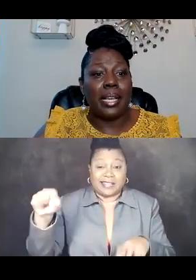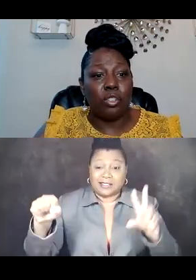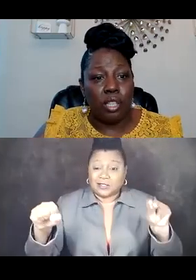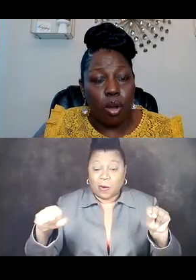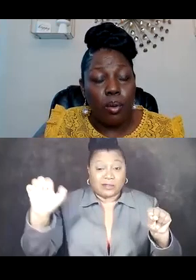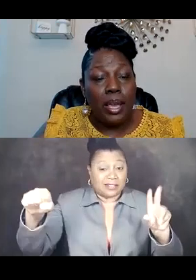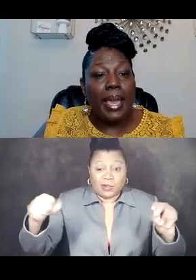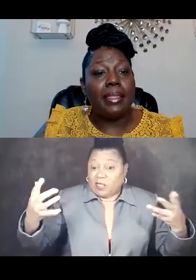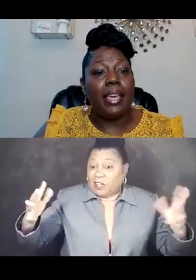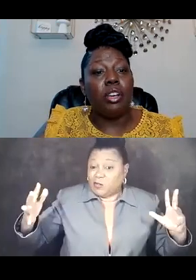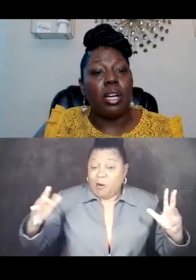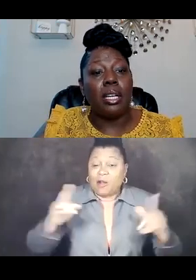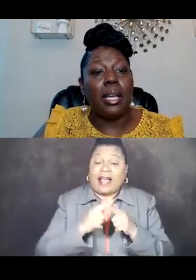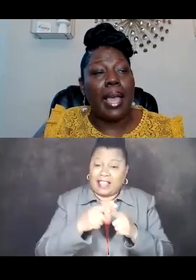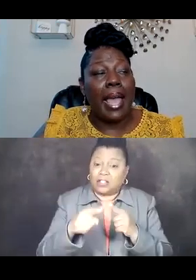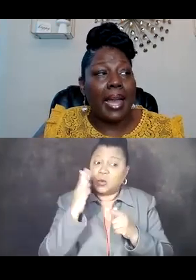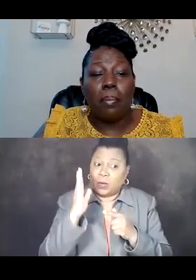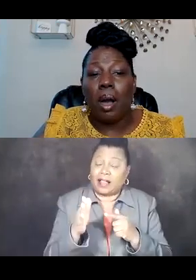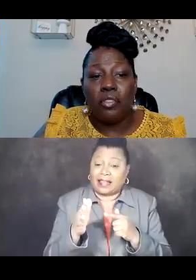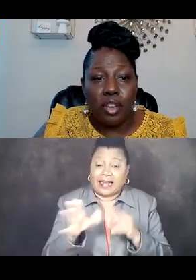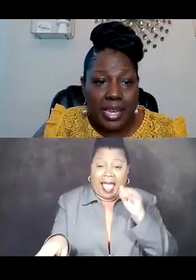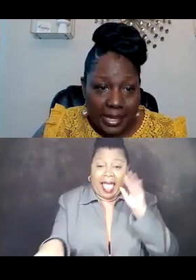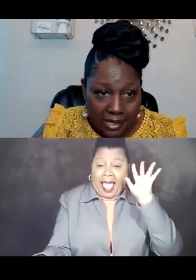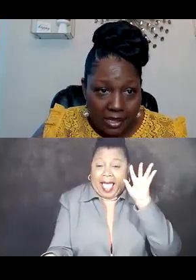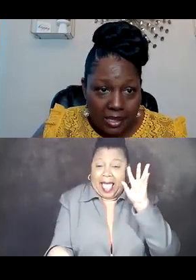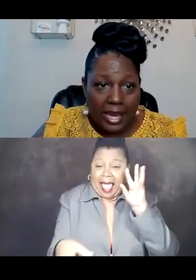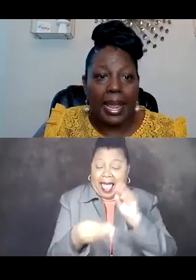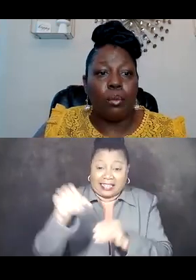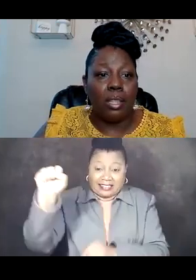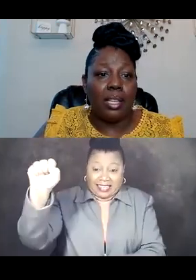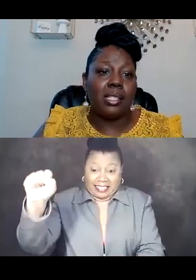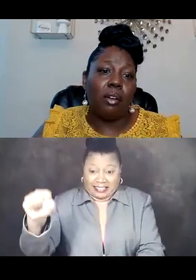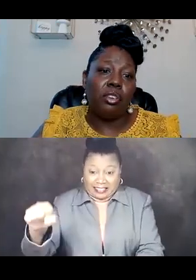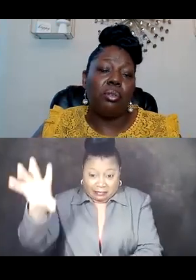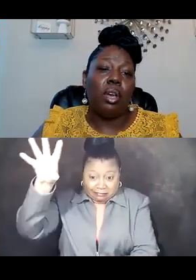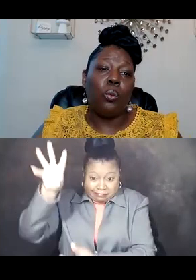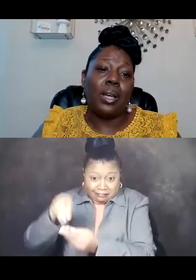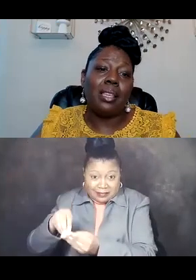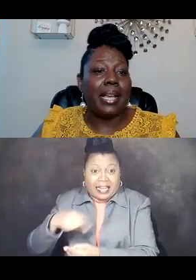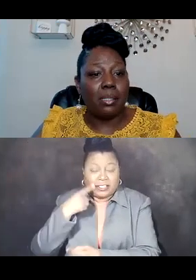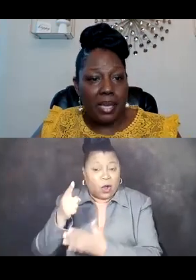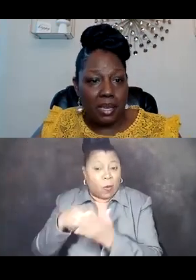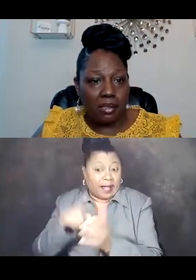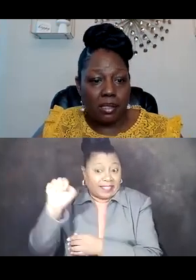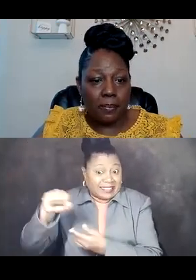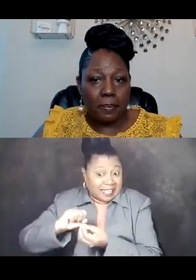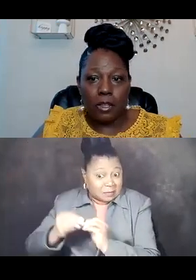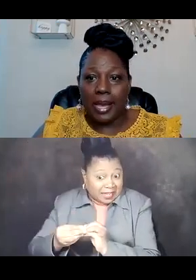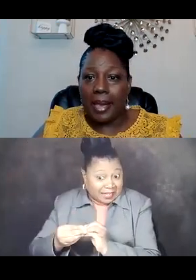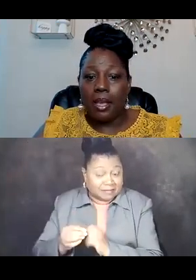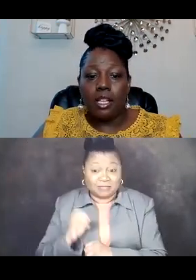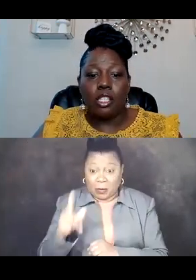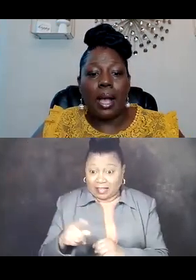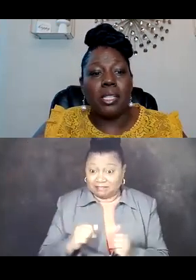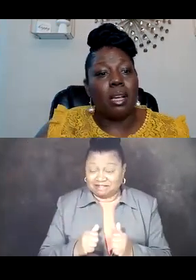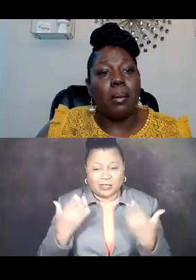with a yes or no. And then you're going to add up all of your yeses. And I will then tell you what the yes means.